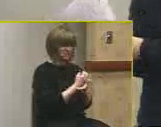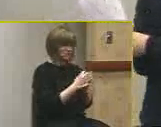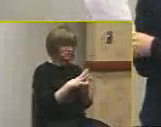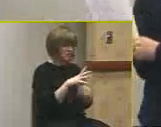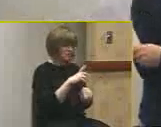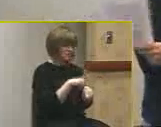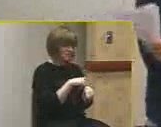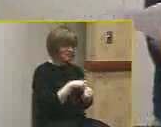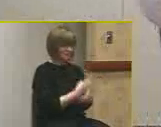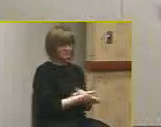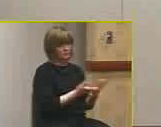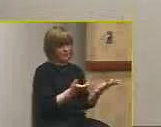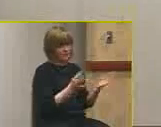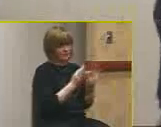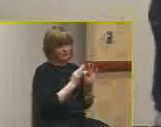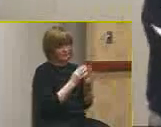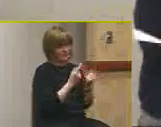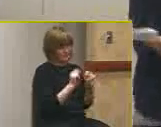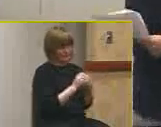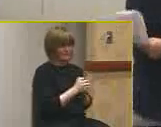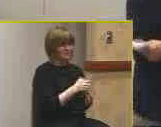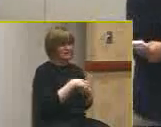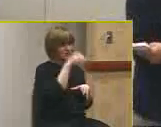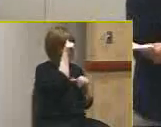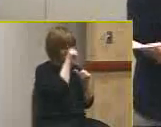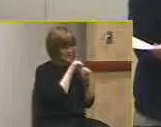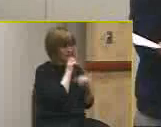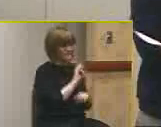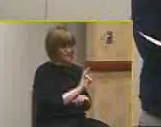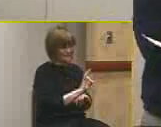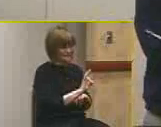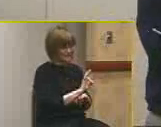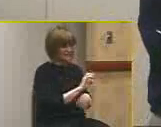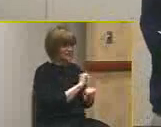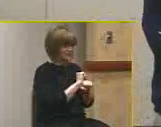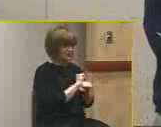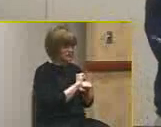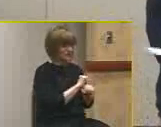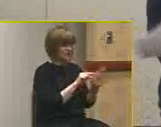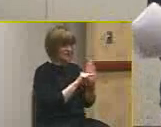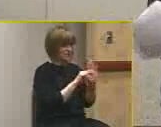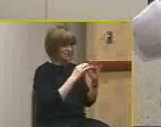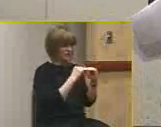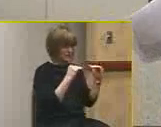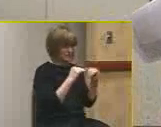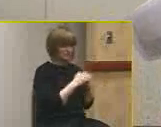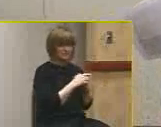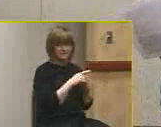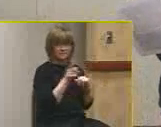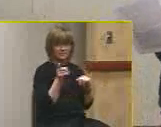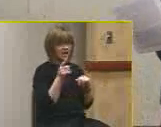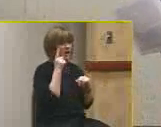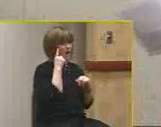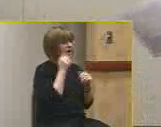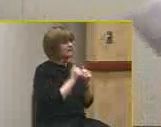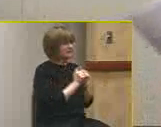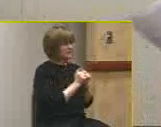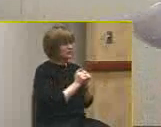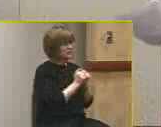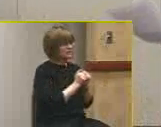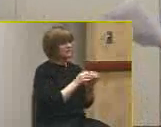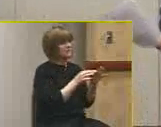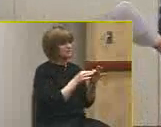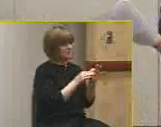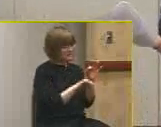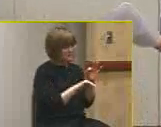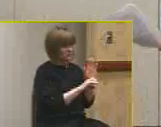It's worth a try. He's 7, and he's at grade level. That's, I think, with some examples and